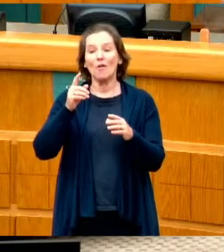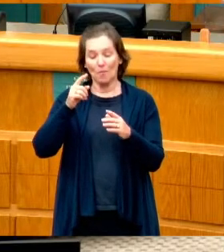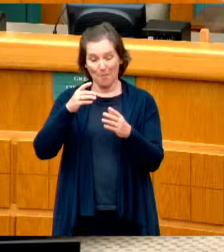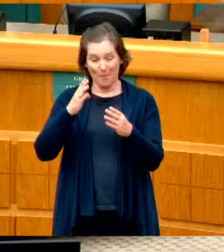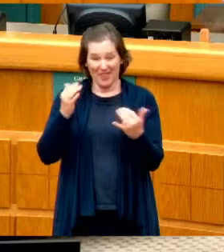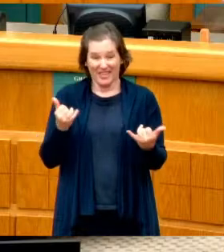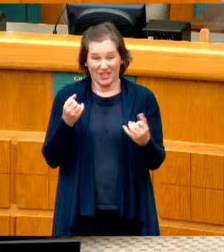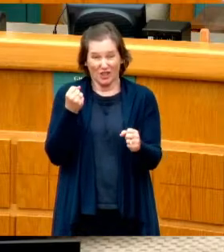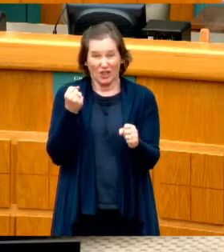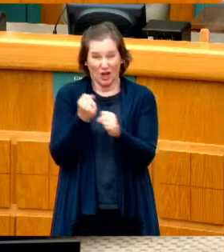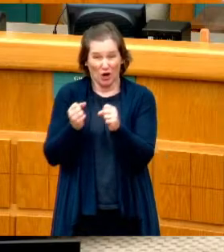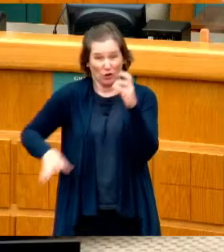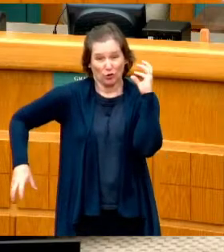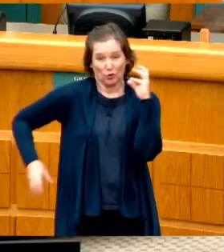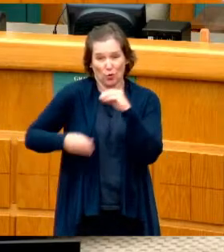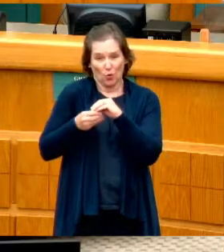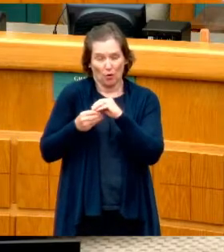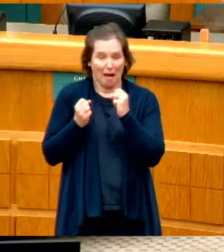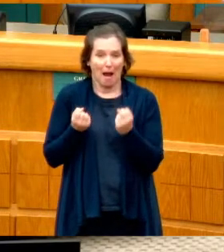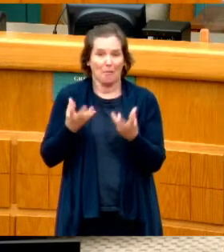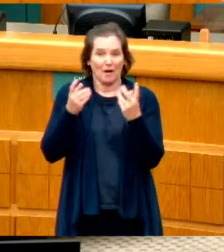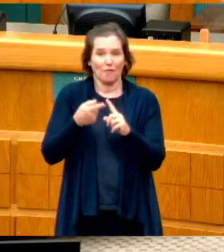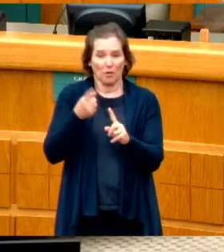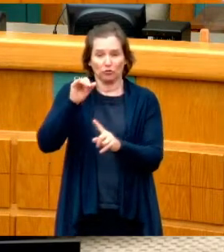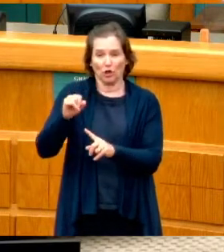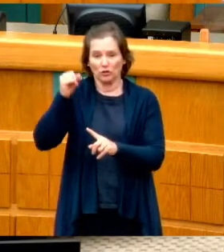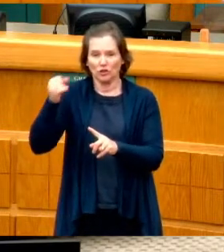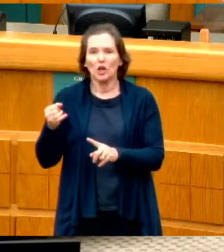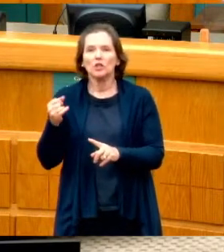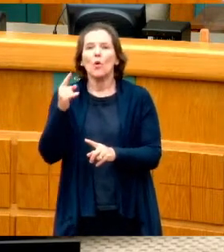are contributing to